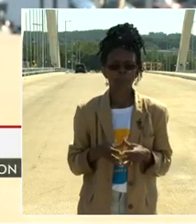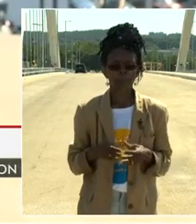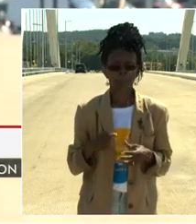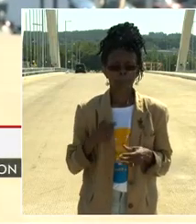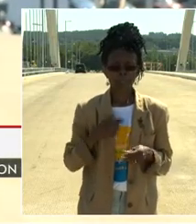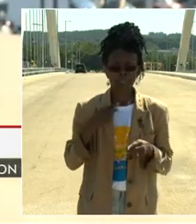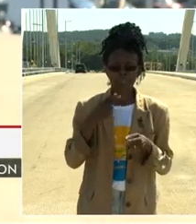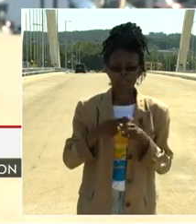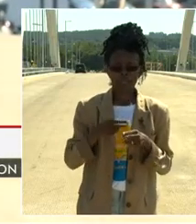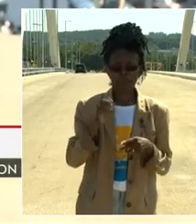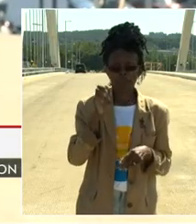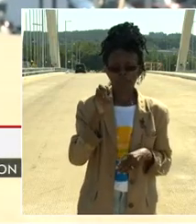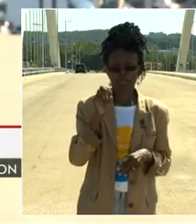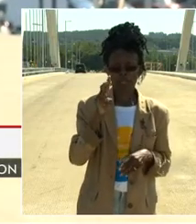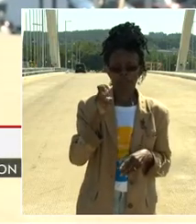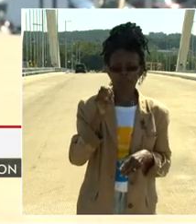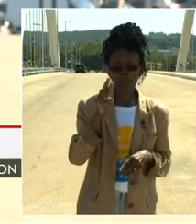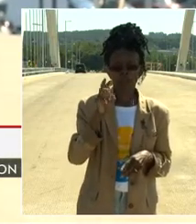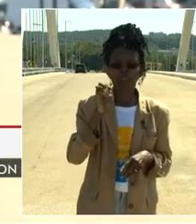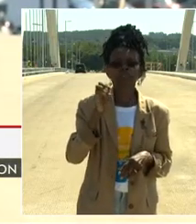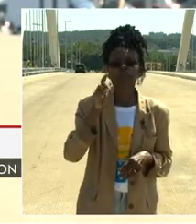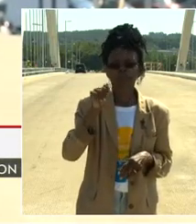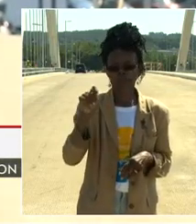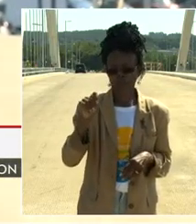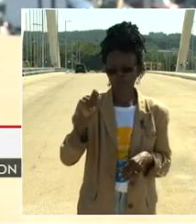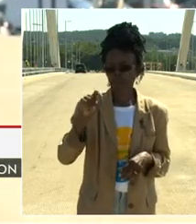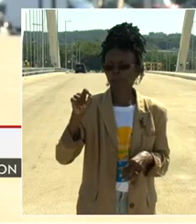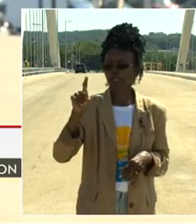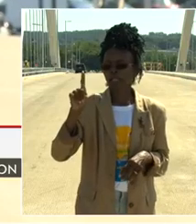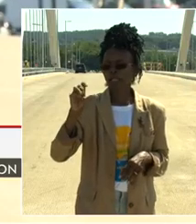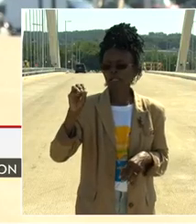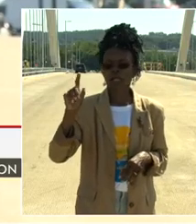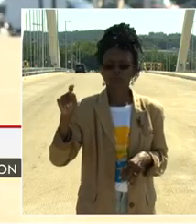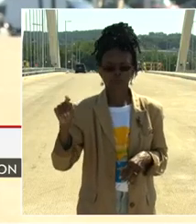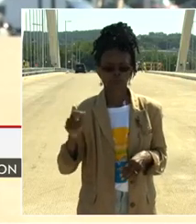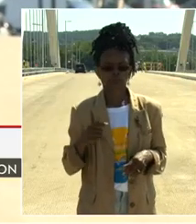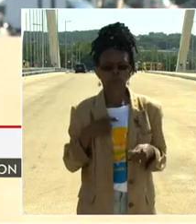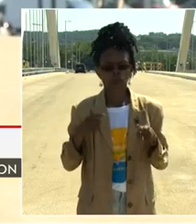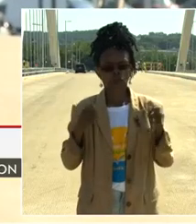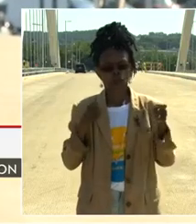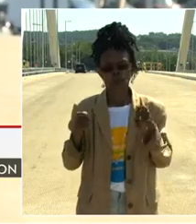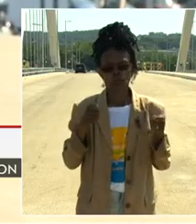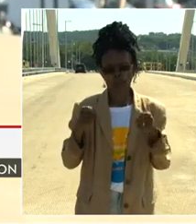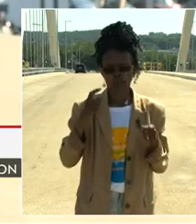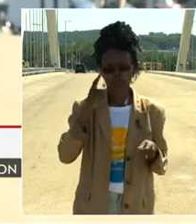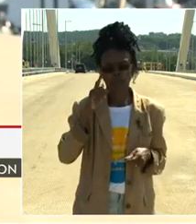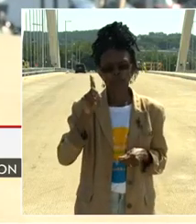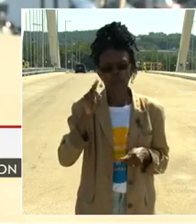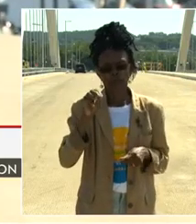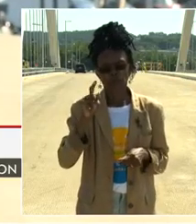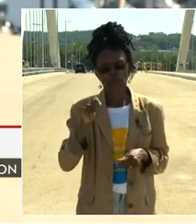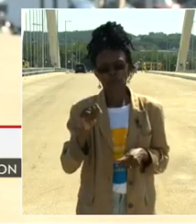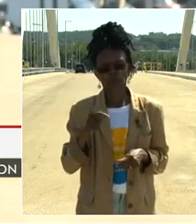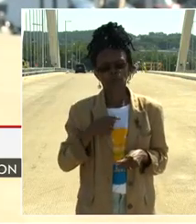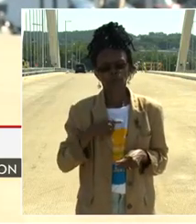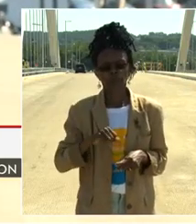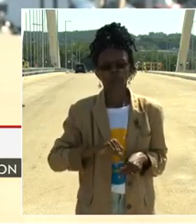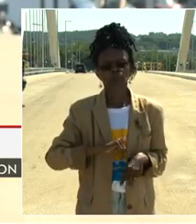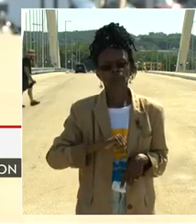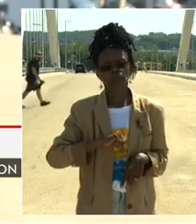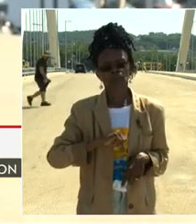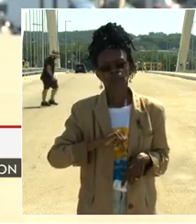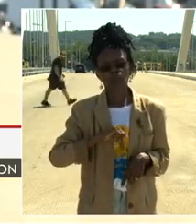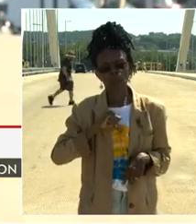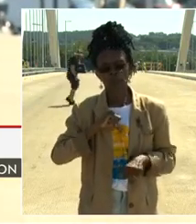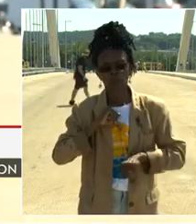Lott, and I am the Acting Director of the District Department of Transportation, a title that I'm very proud to hold today as we